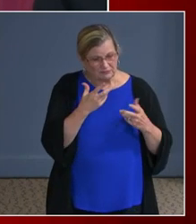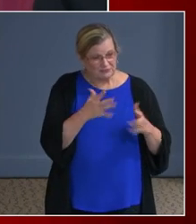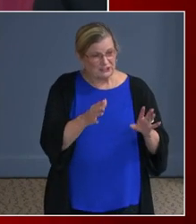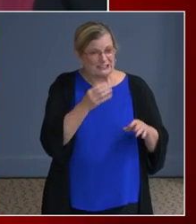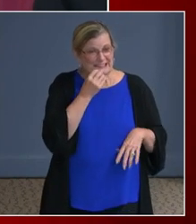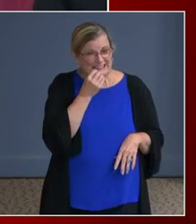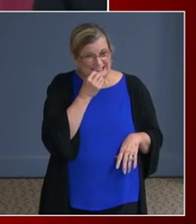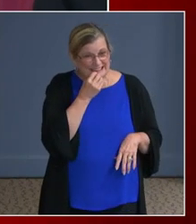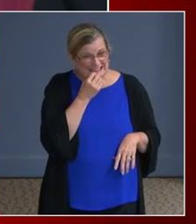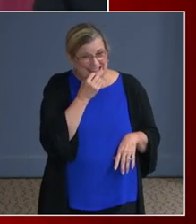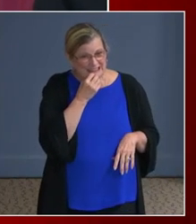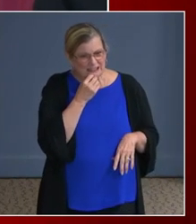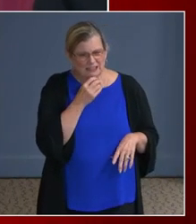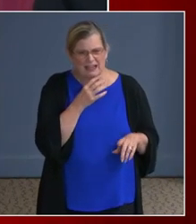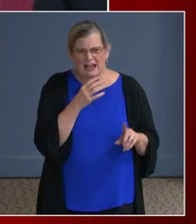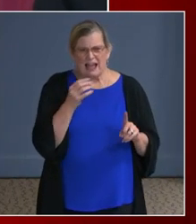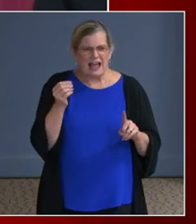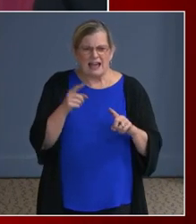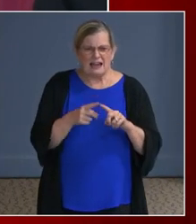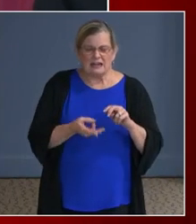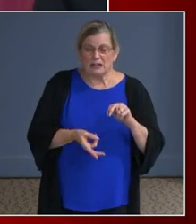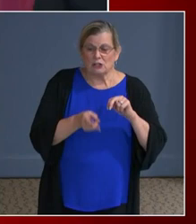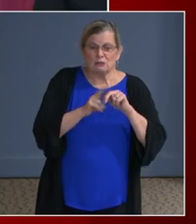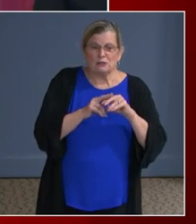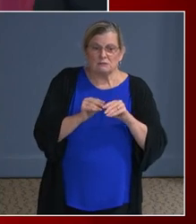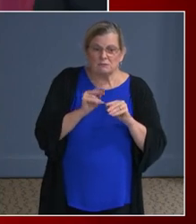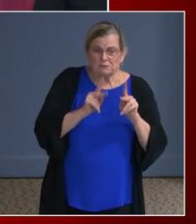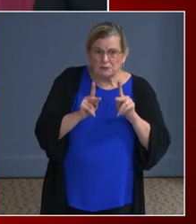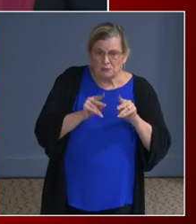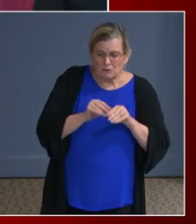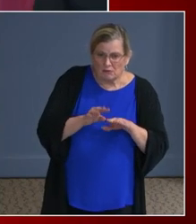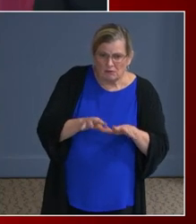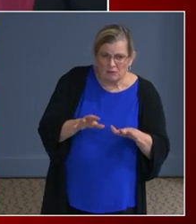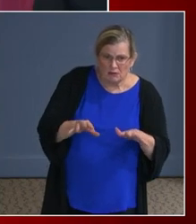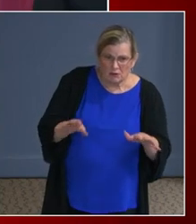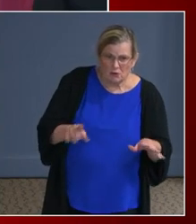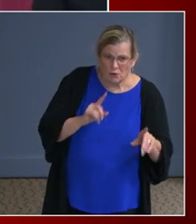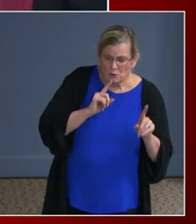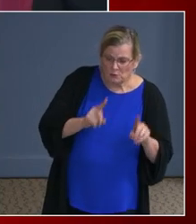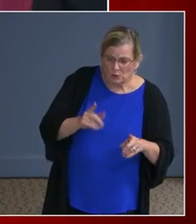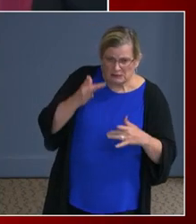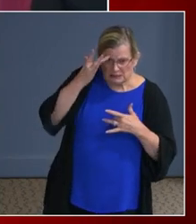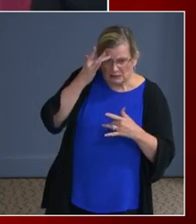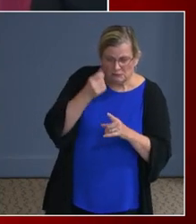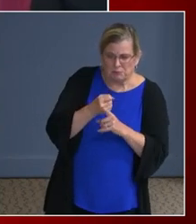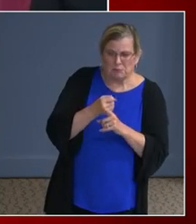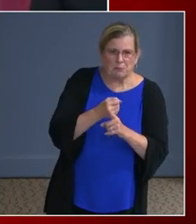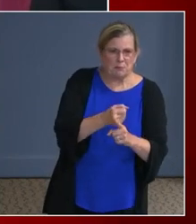of individuals who have reported being infectious